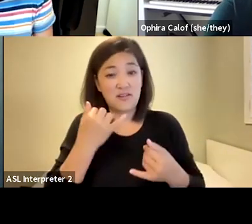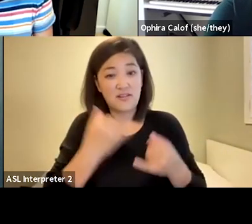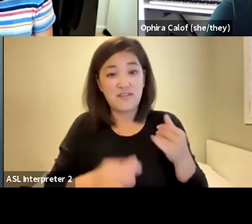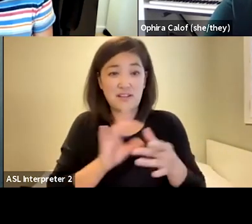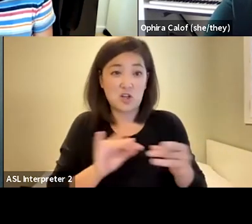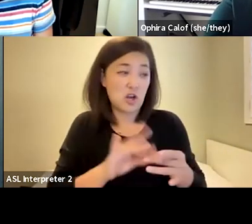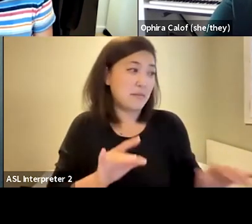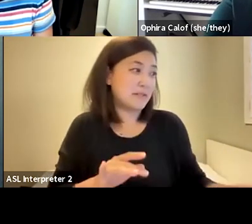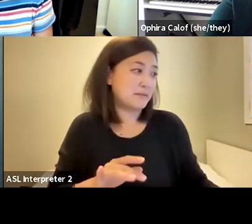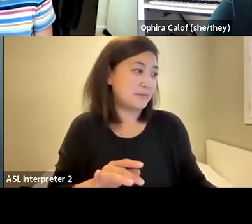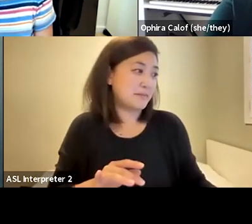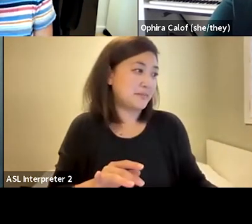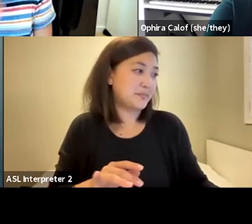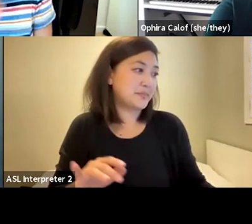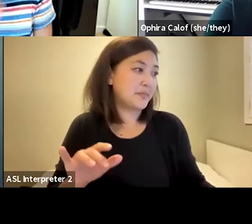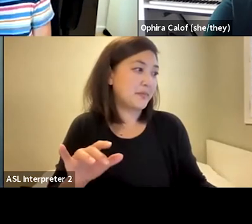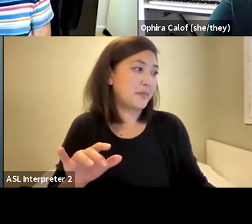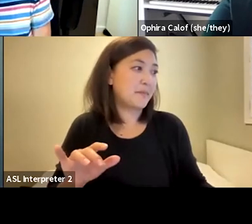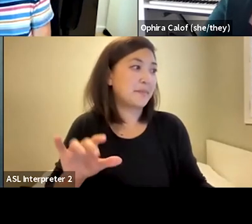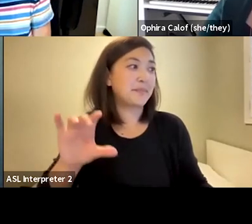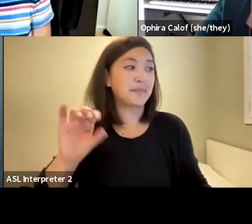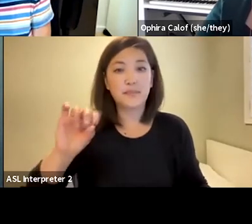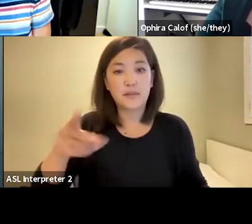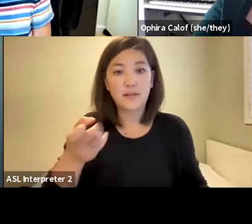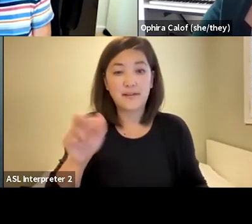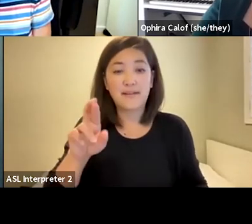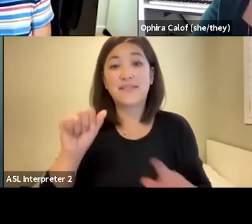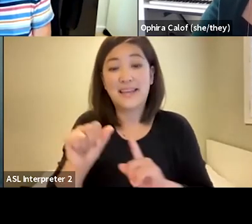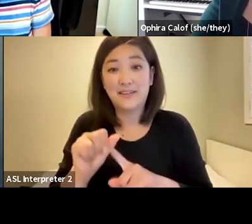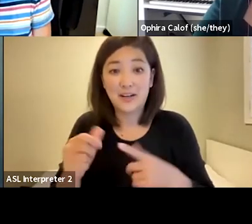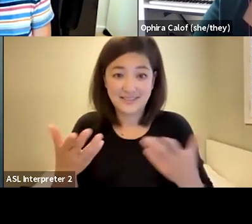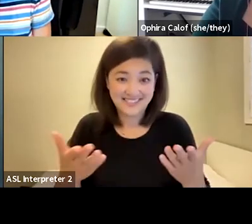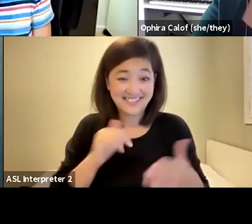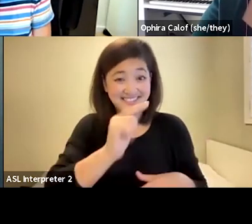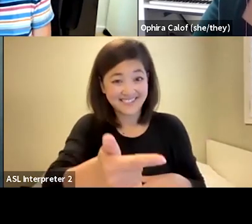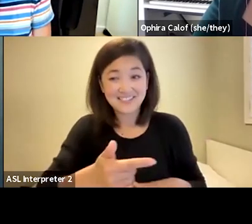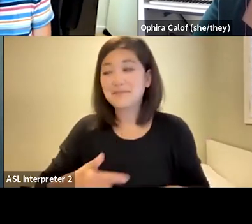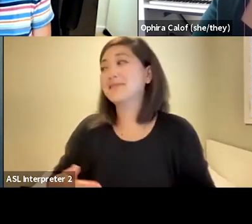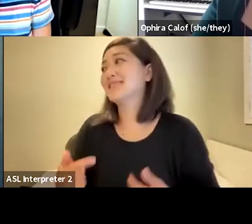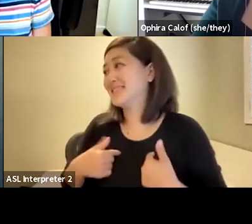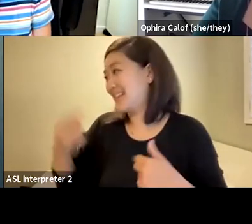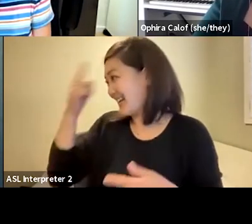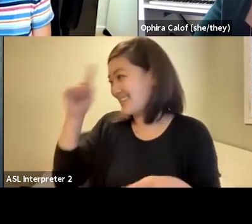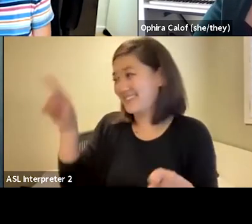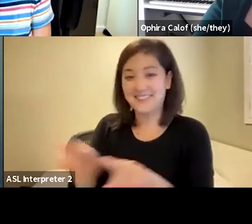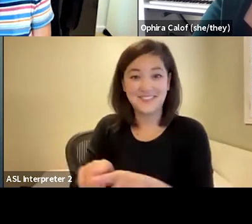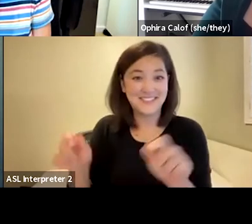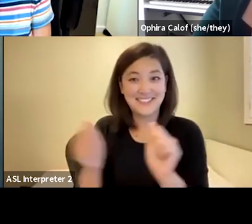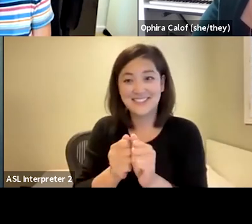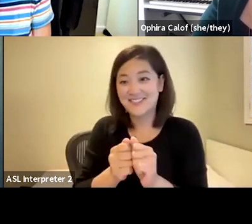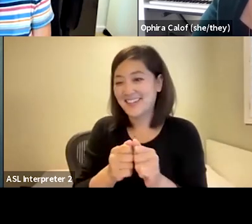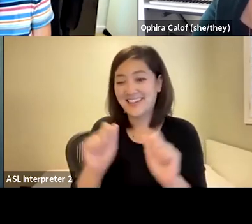Thank you. I'd like to pivot to Ophira now. I mean, I agree so strongly with everything that's been